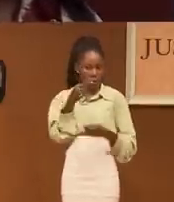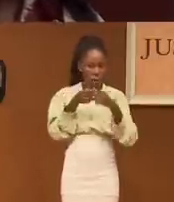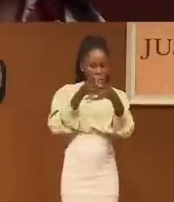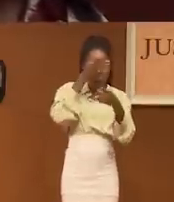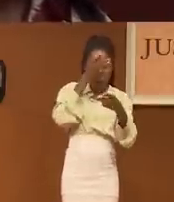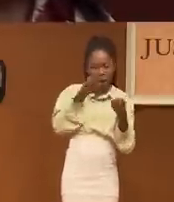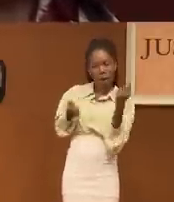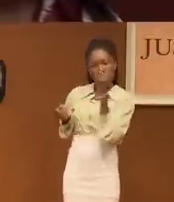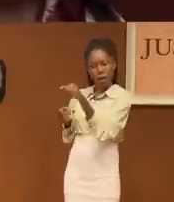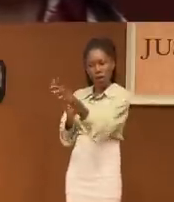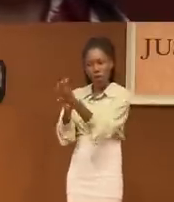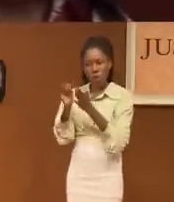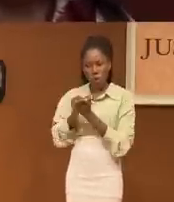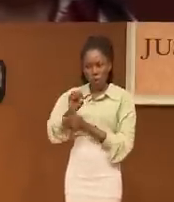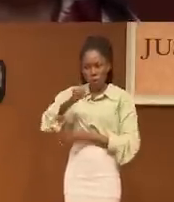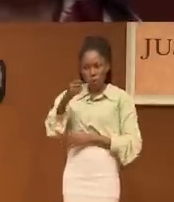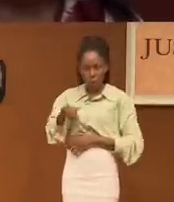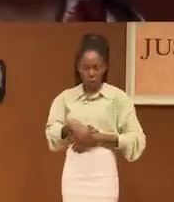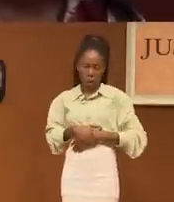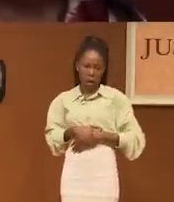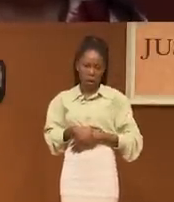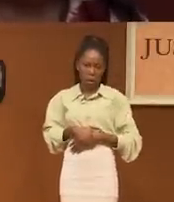one notice that they are taking me to court.